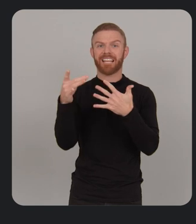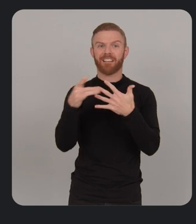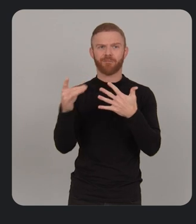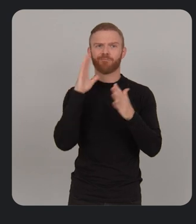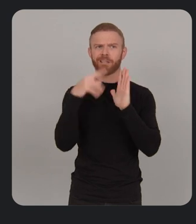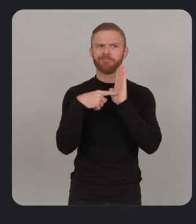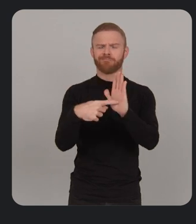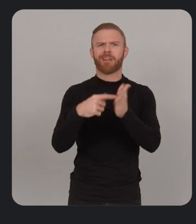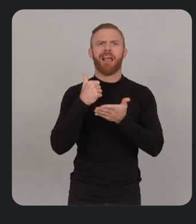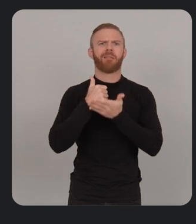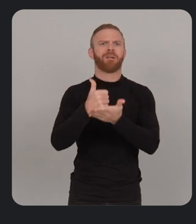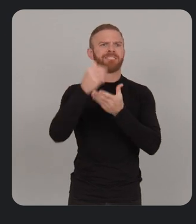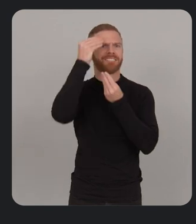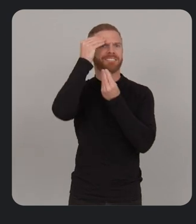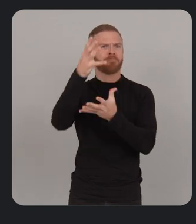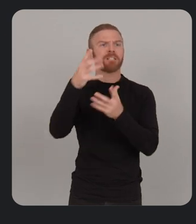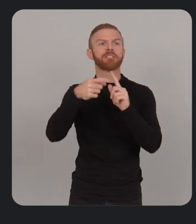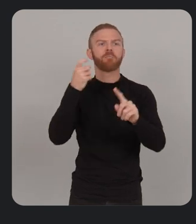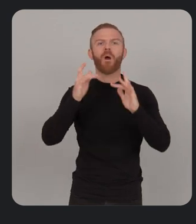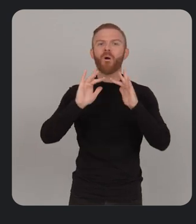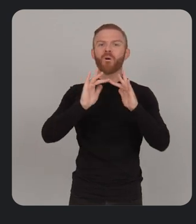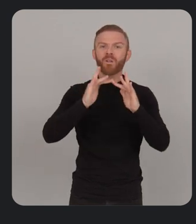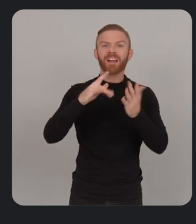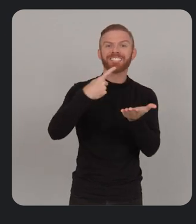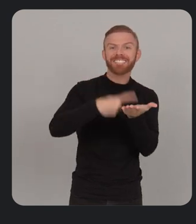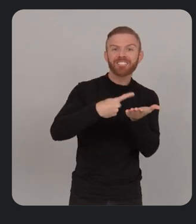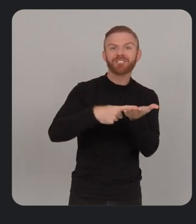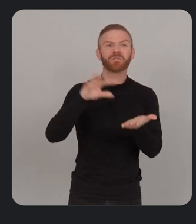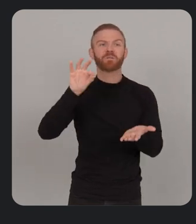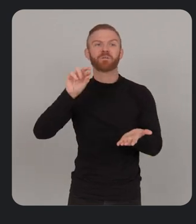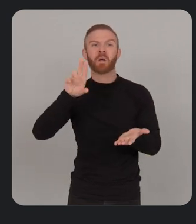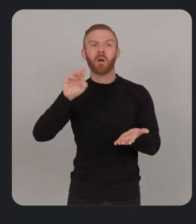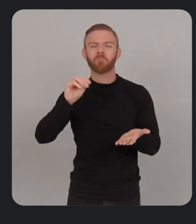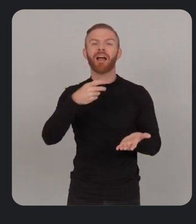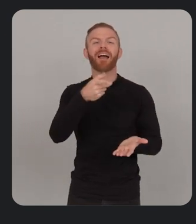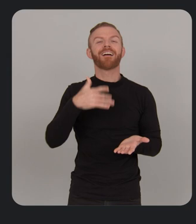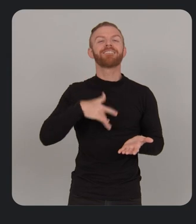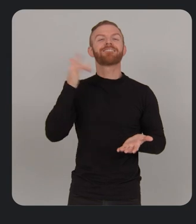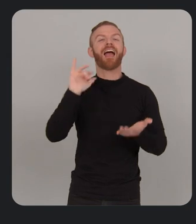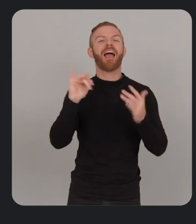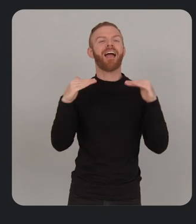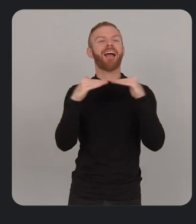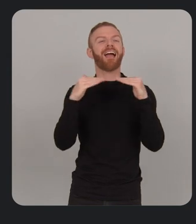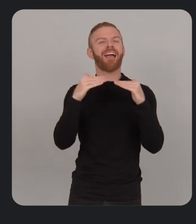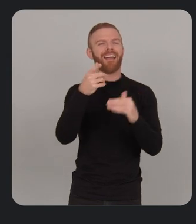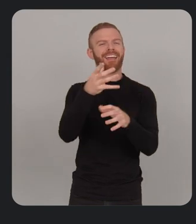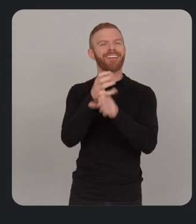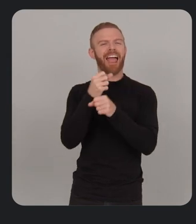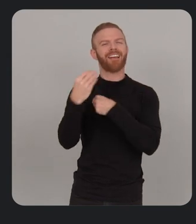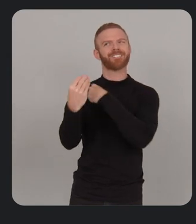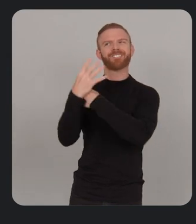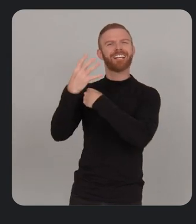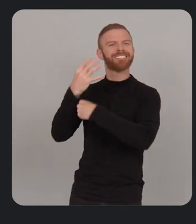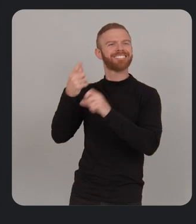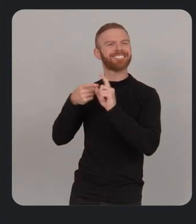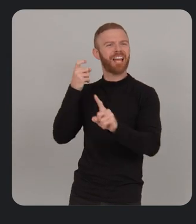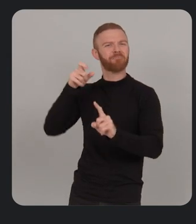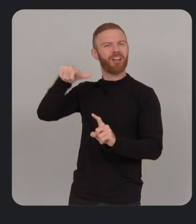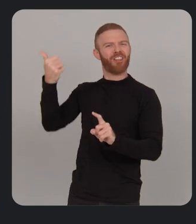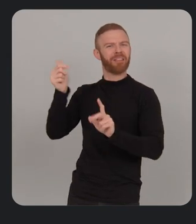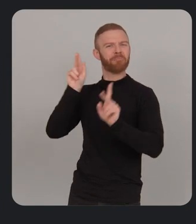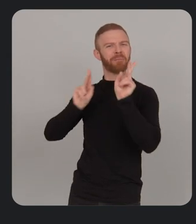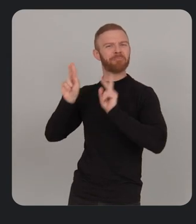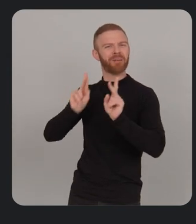surfaces helpful information from online discussions and forums when it seems like you're seeking advice from other